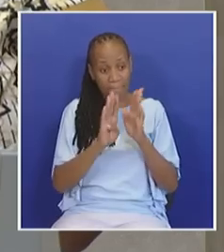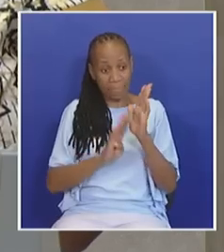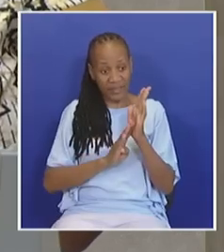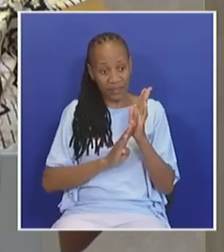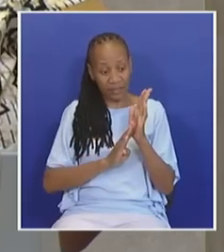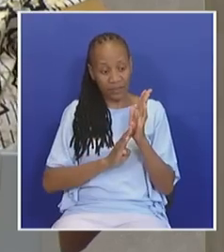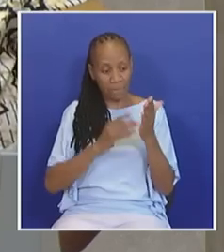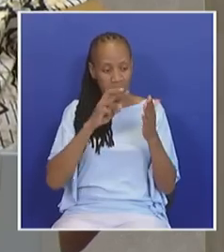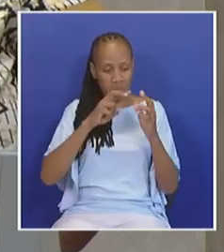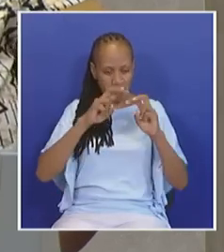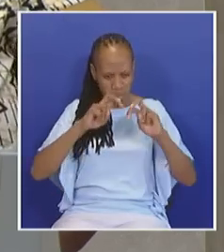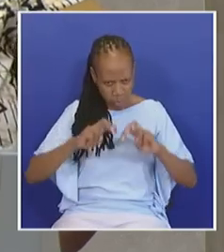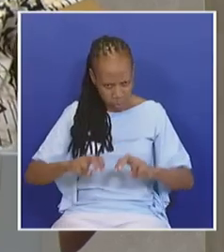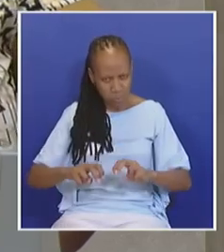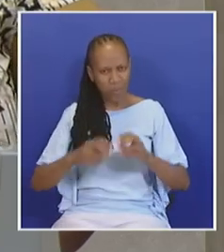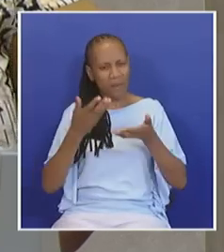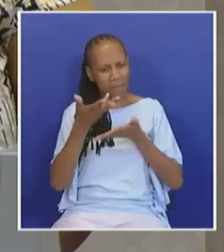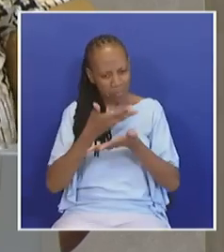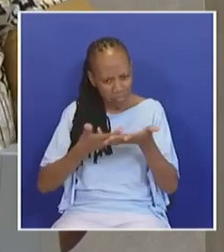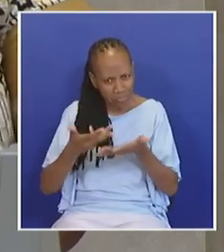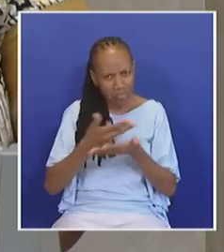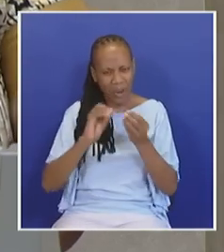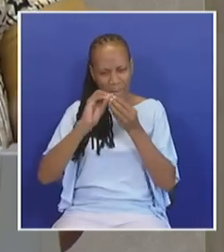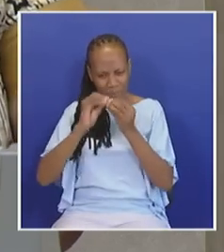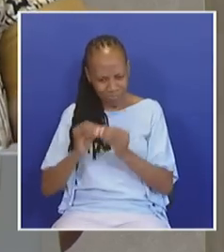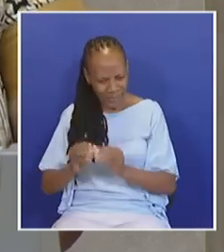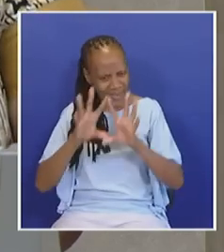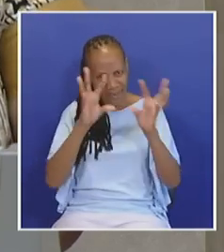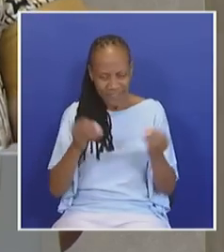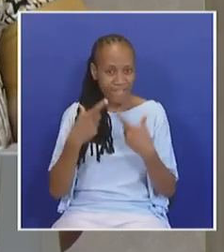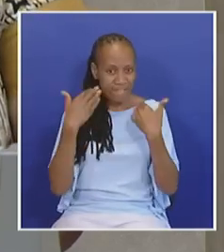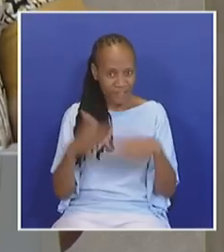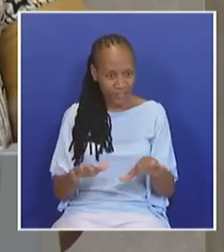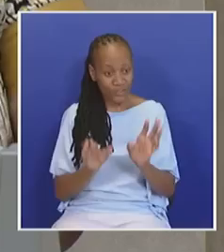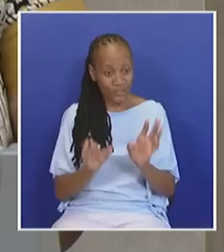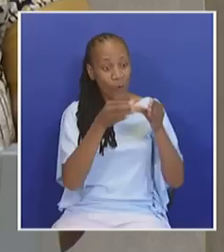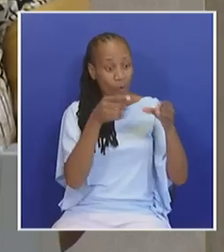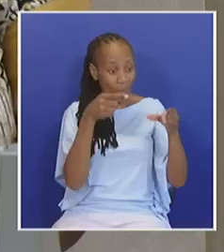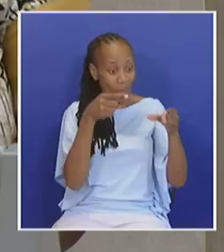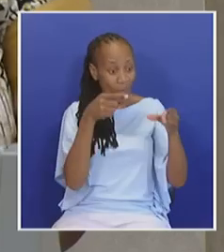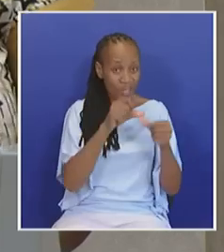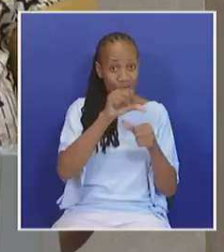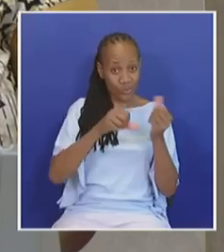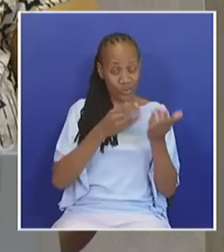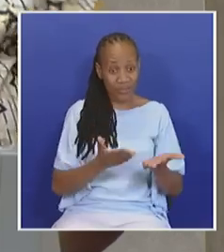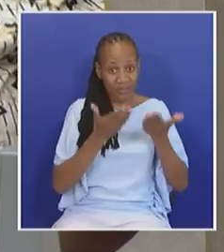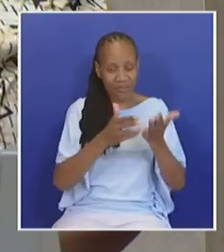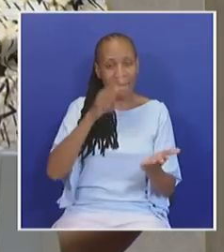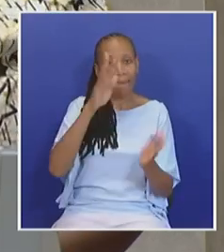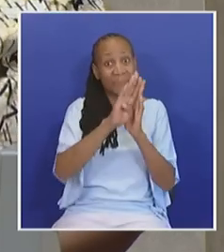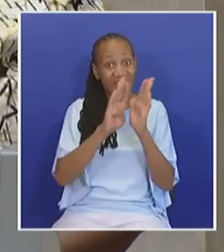and consider the amendments to the bill, the Select Committee on Social Services adopted the